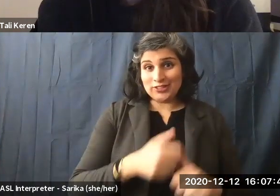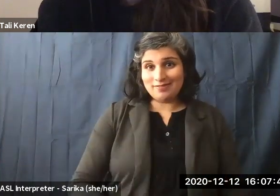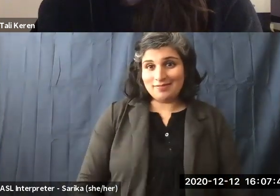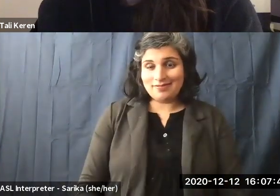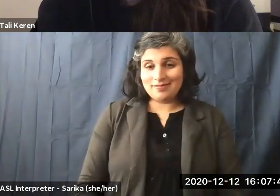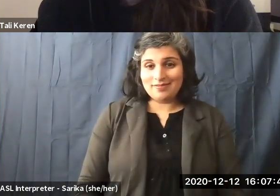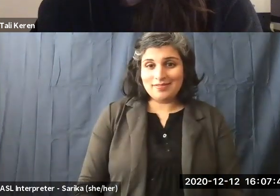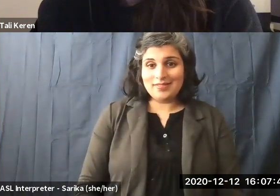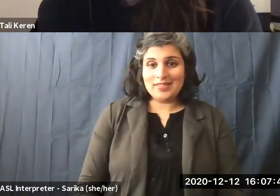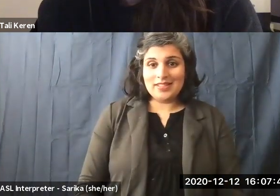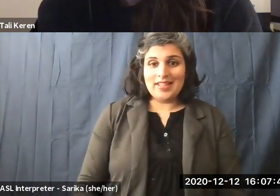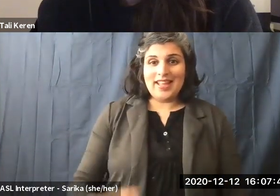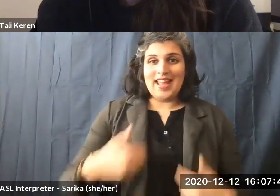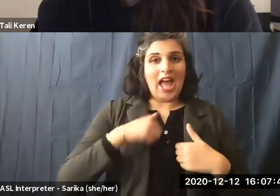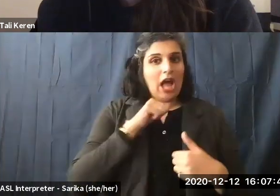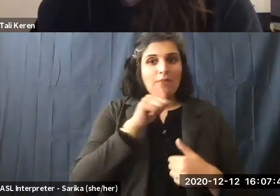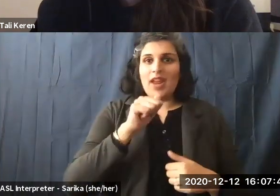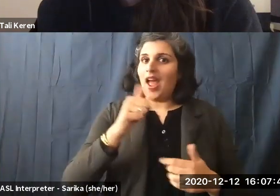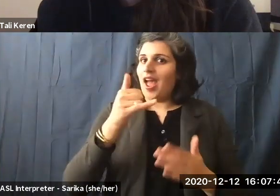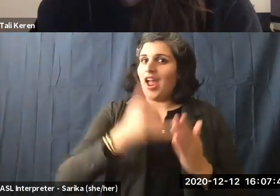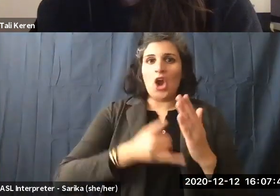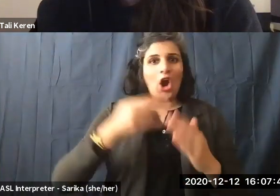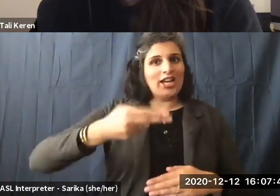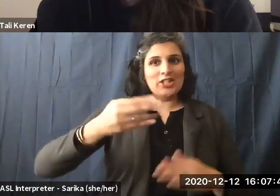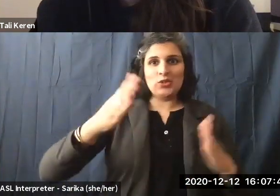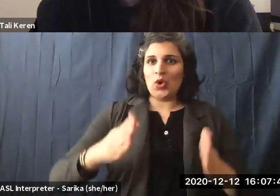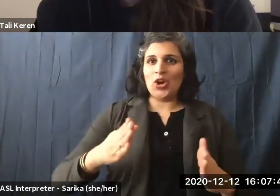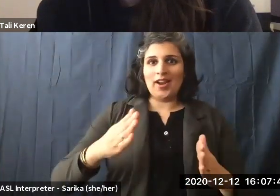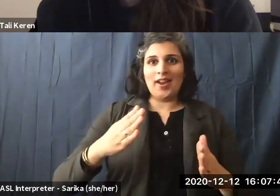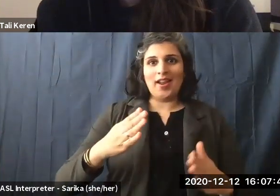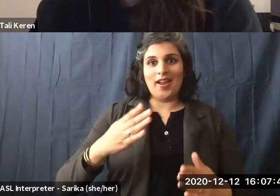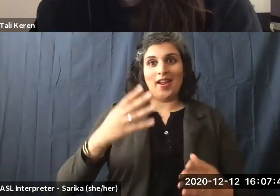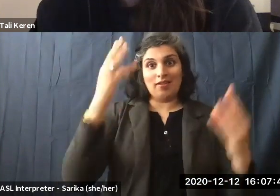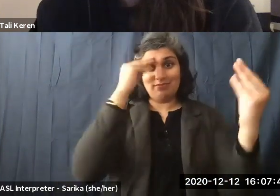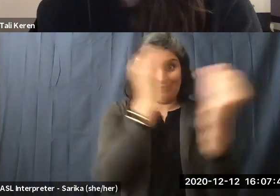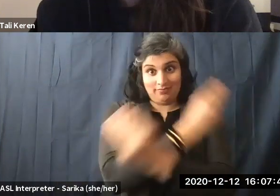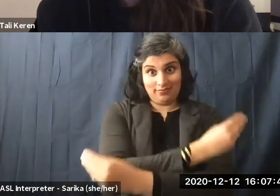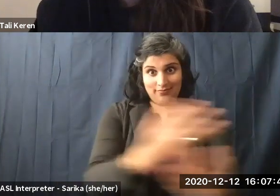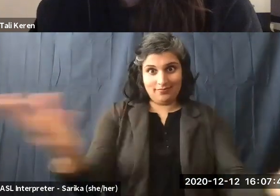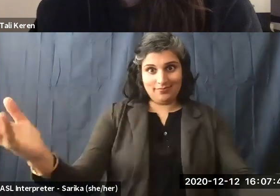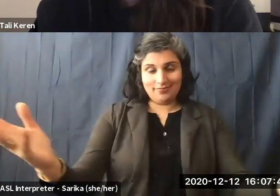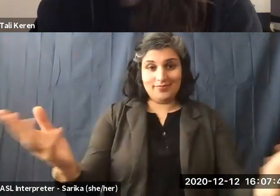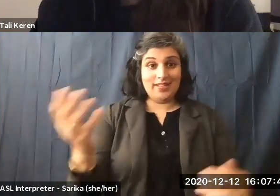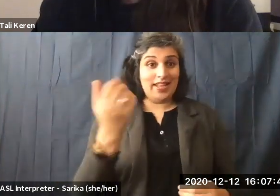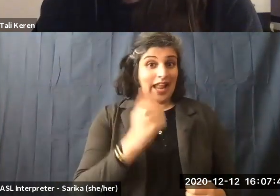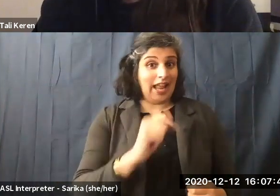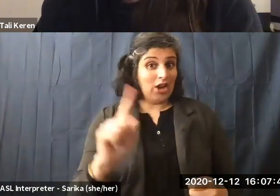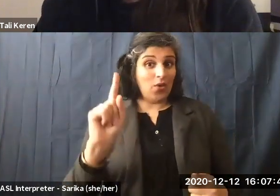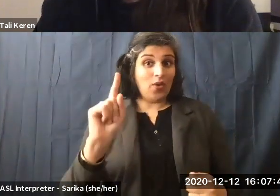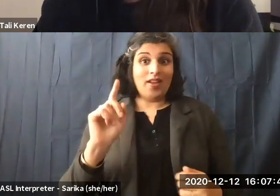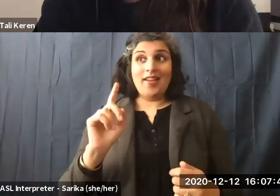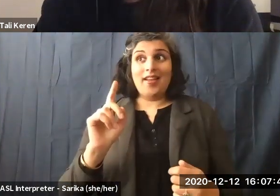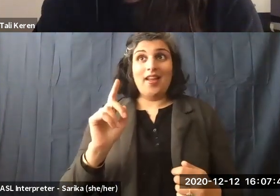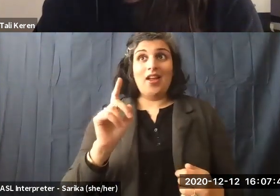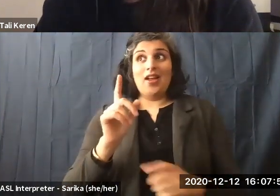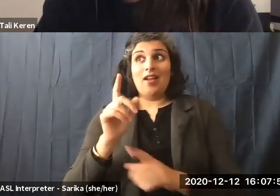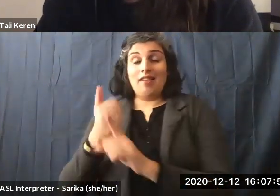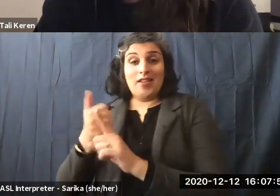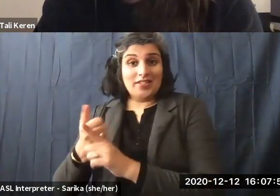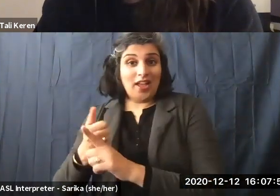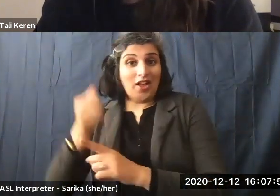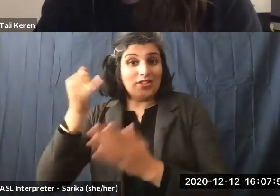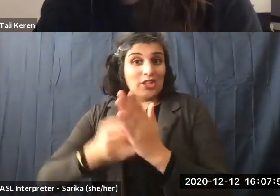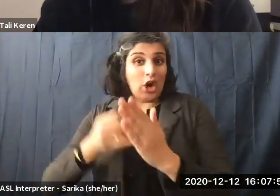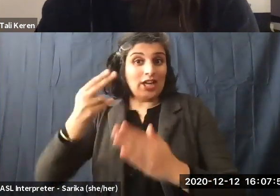I am not an art historian. And I will acknowledge that from the beginning. And anyone who is an art historian will recognize immediately that